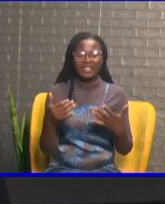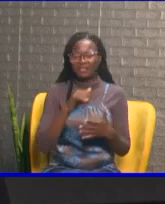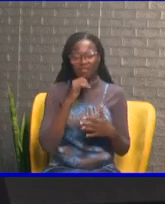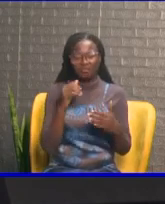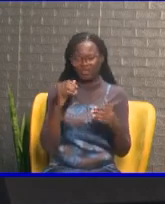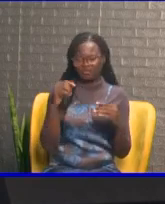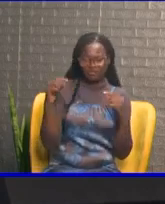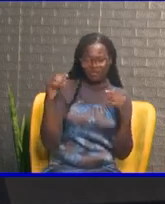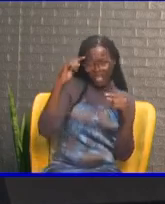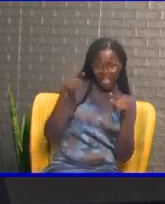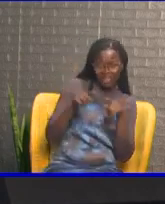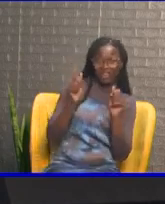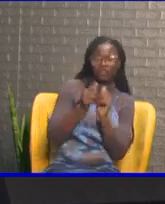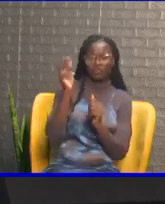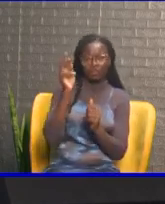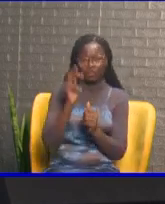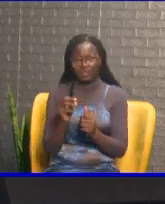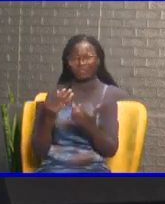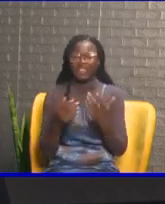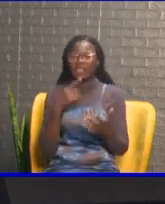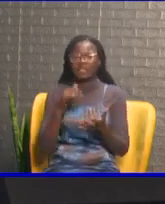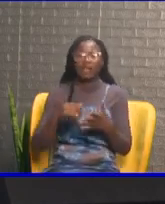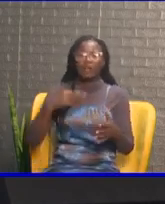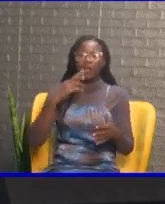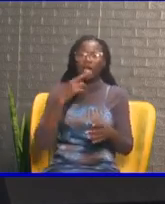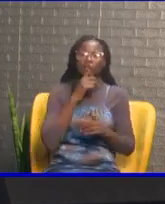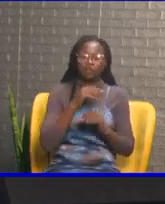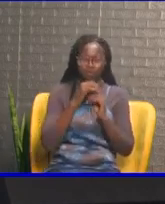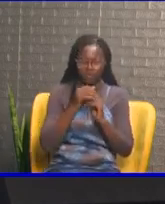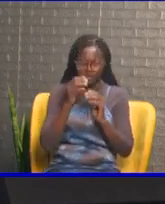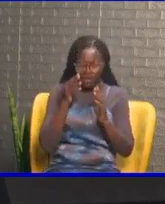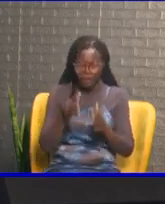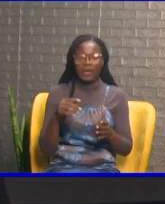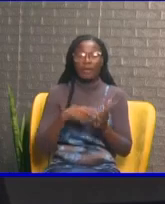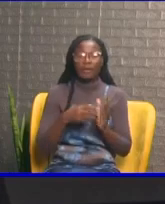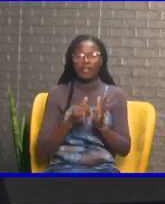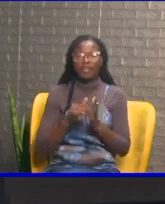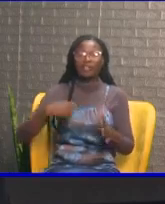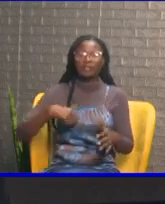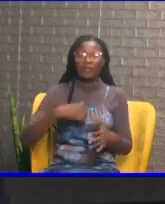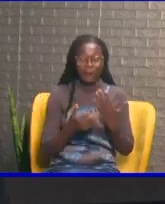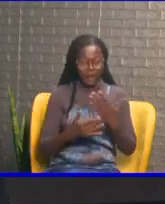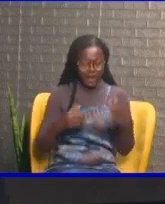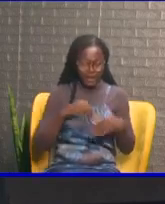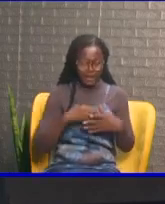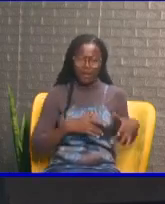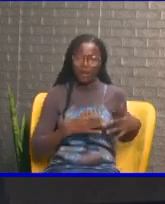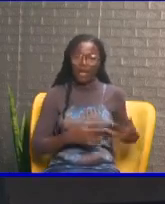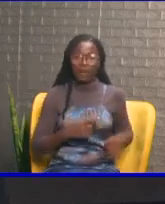are true worshipers who have been circumcised in the spirit, which means we have bled in our hearts, we are worshiping.